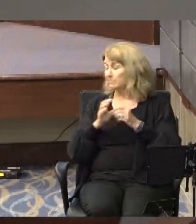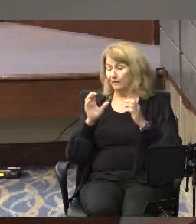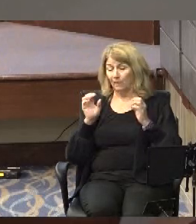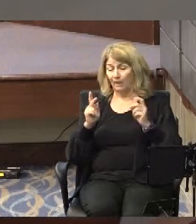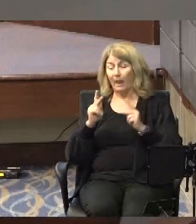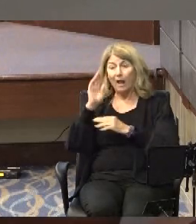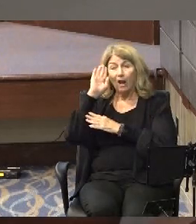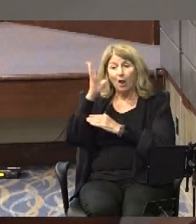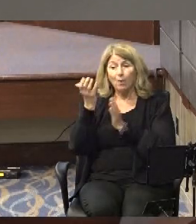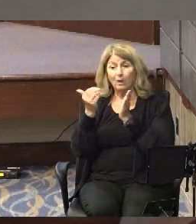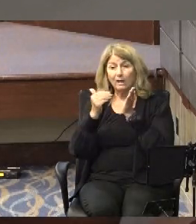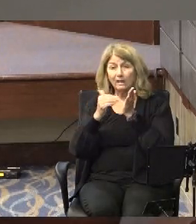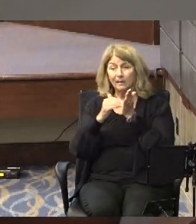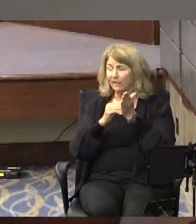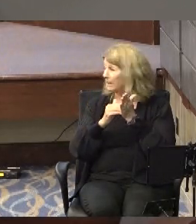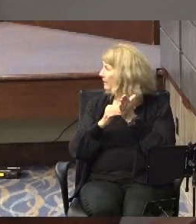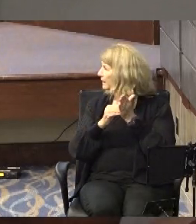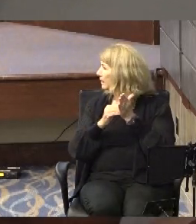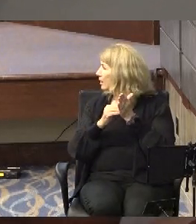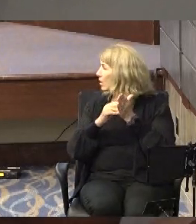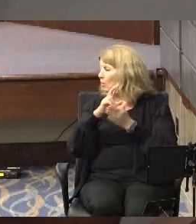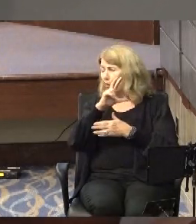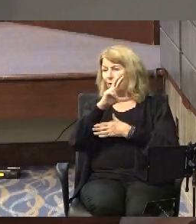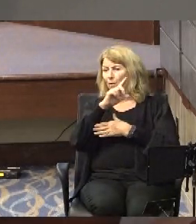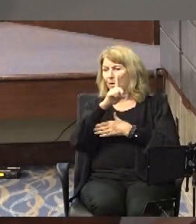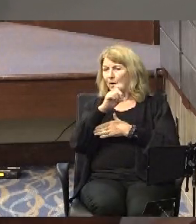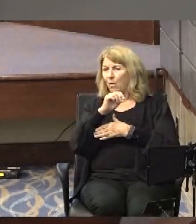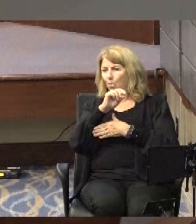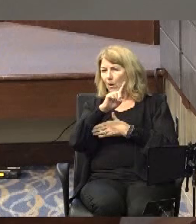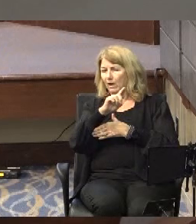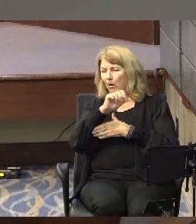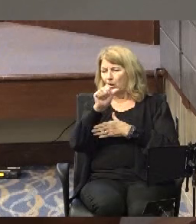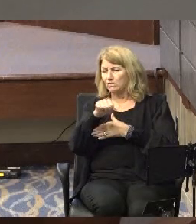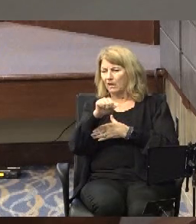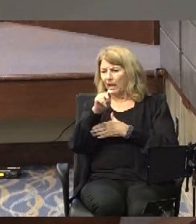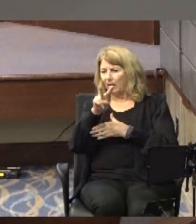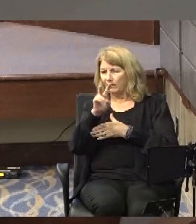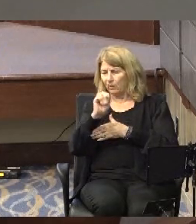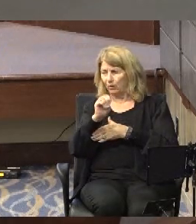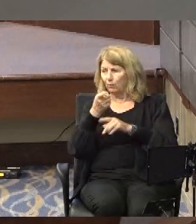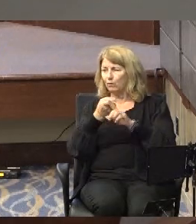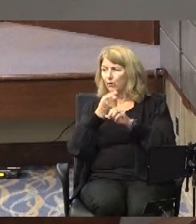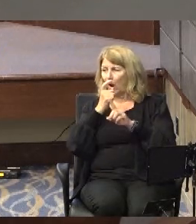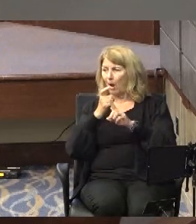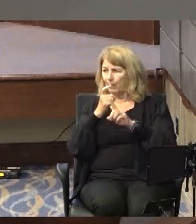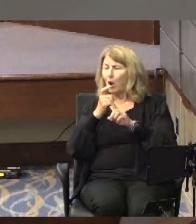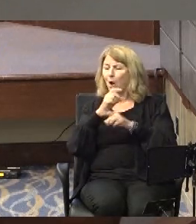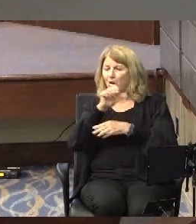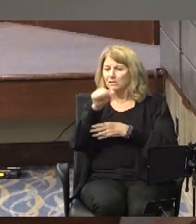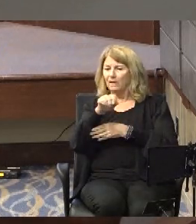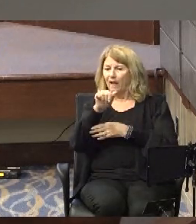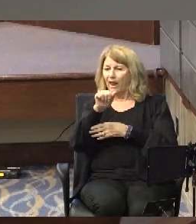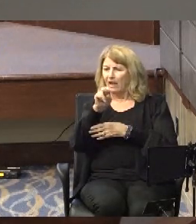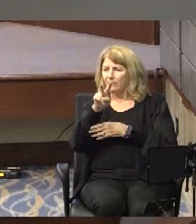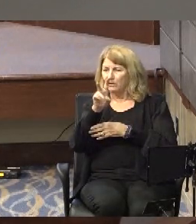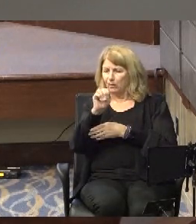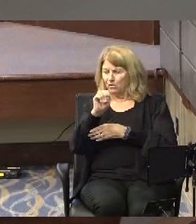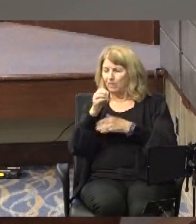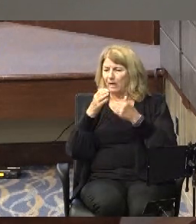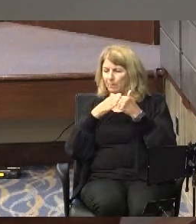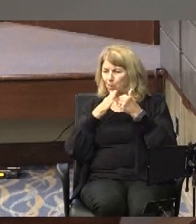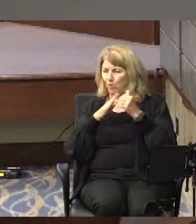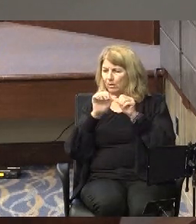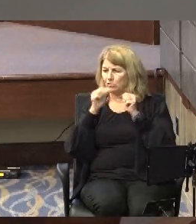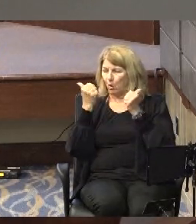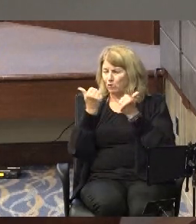Hello, again, Meg Salome, 3101 Austin Avenue, here on behalf of the Austin Avenue Neighborhood Association. As I mentioned, we met